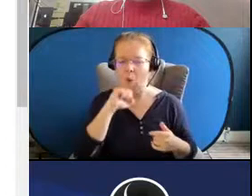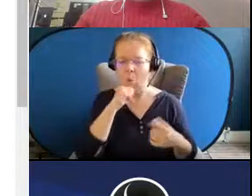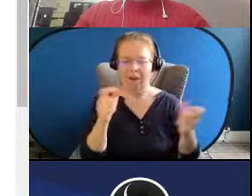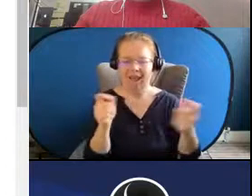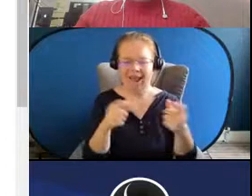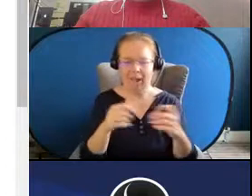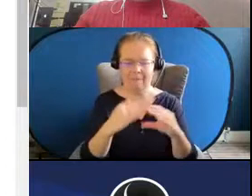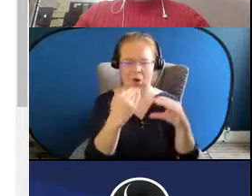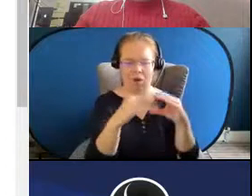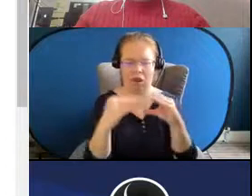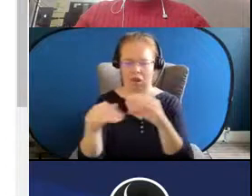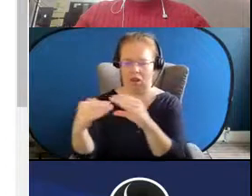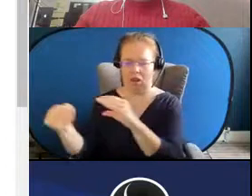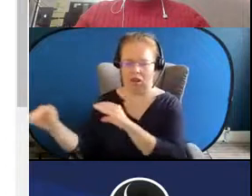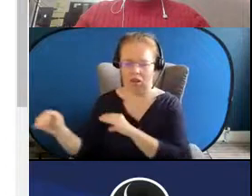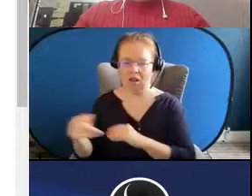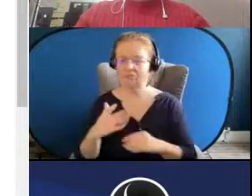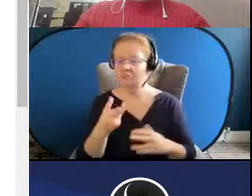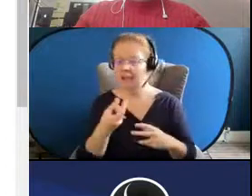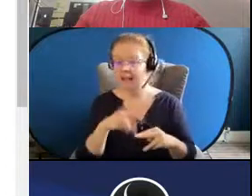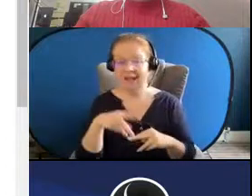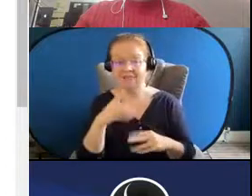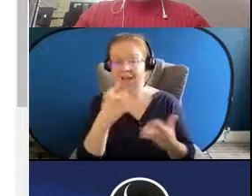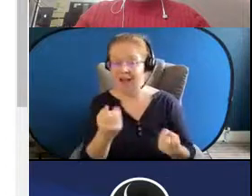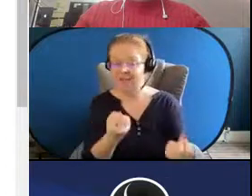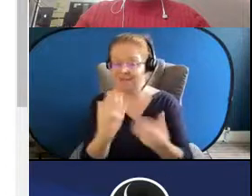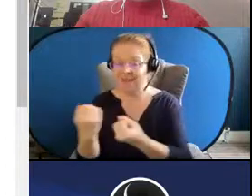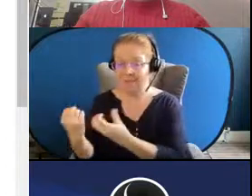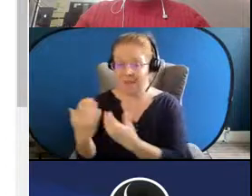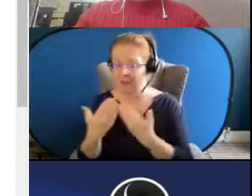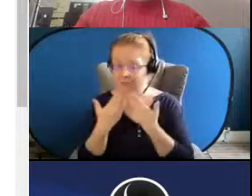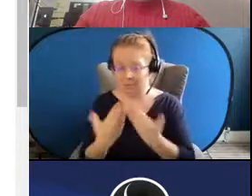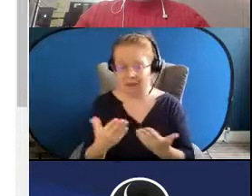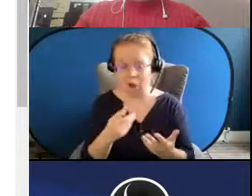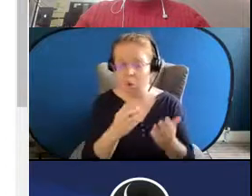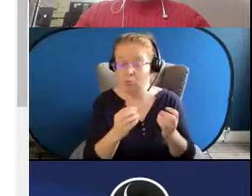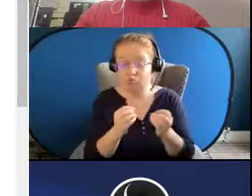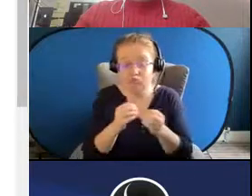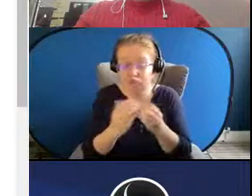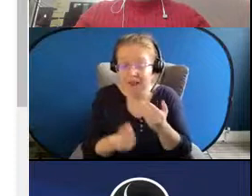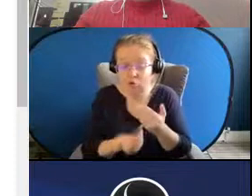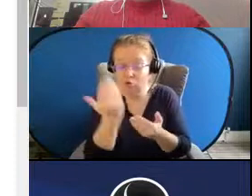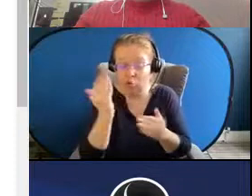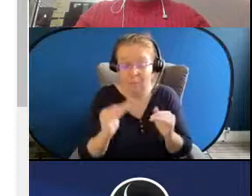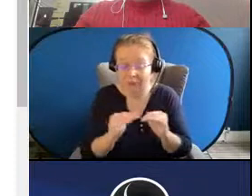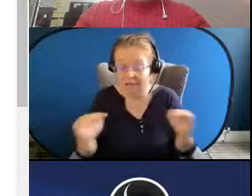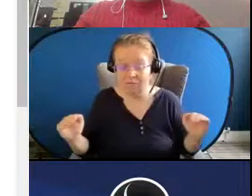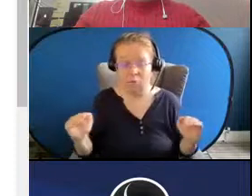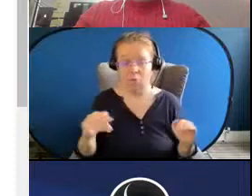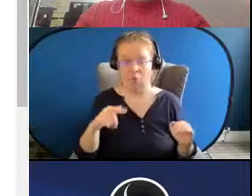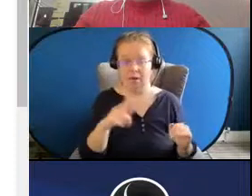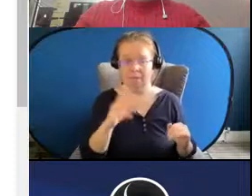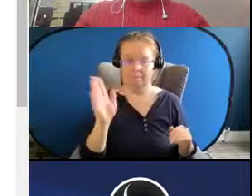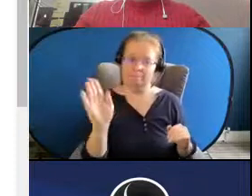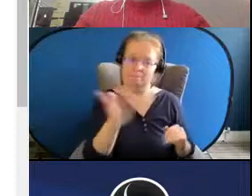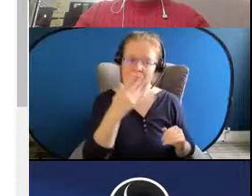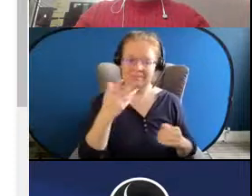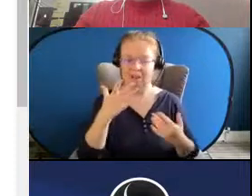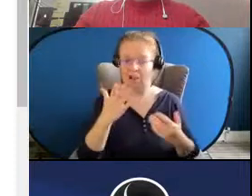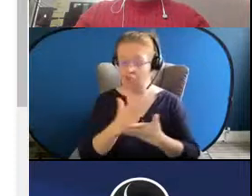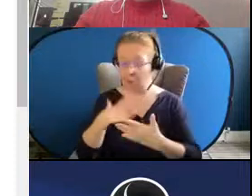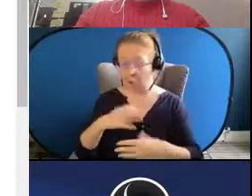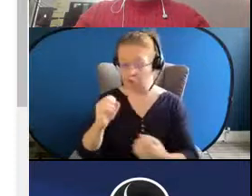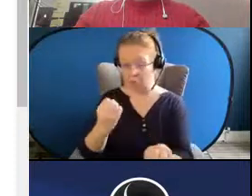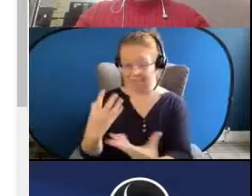in your inboxes, and do share the feedback with us. It's a brand new platform, it's beta, so we want to hear your feedback.